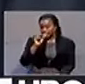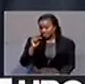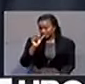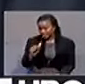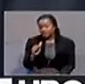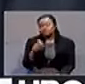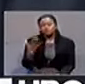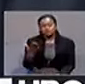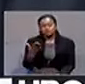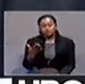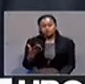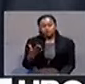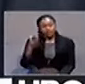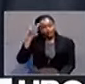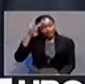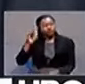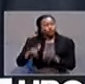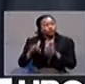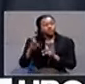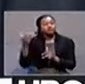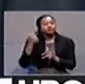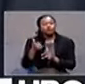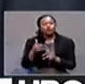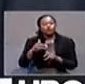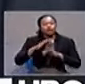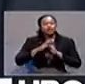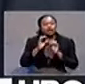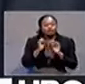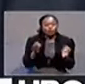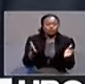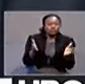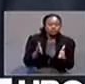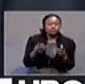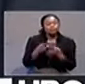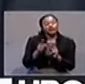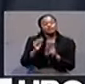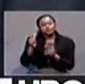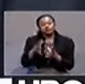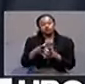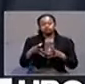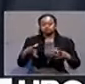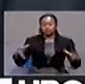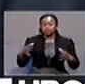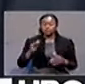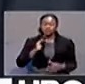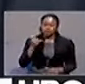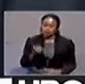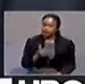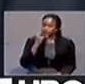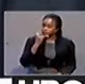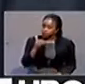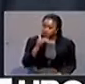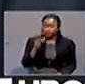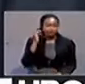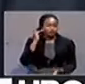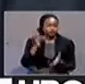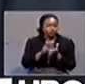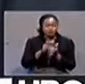headquarters, which was not enough for Christians by that time. Madam Speaker, Dr. Spirian Kizito